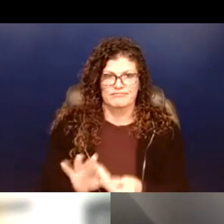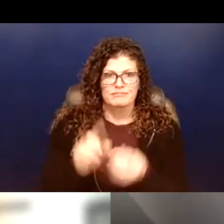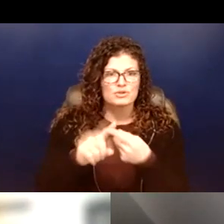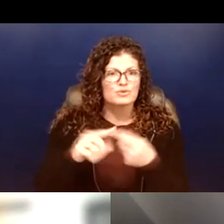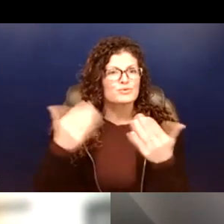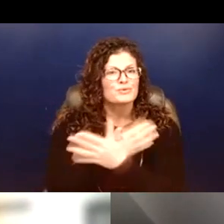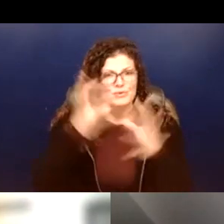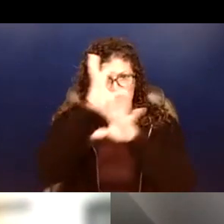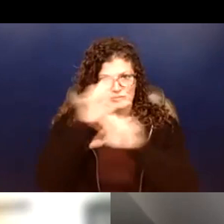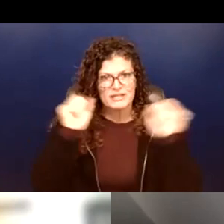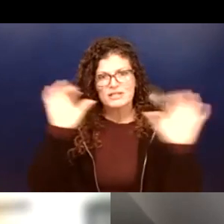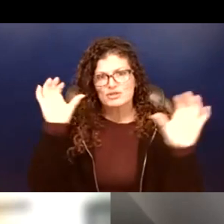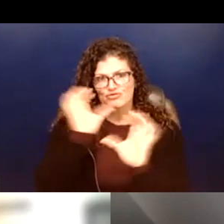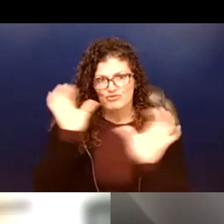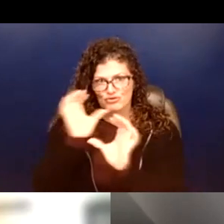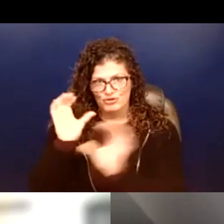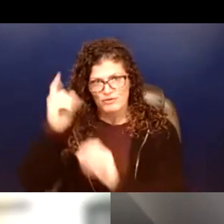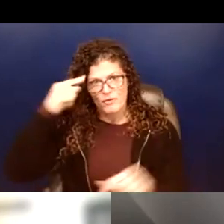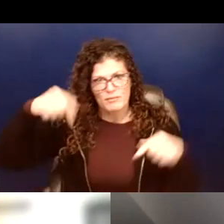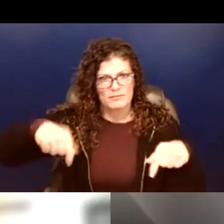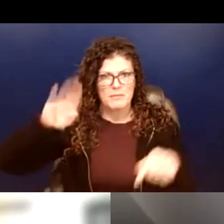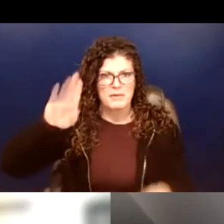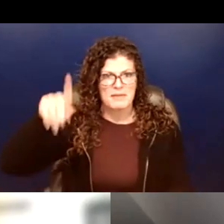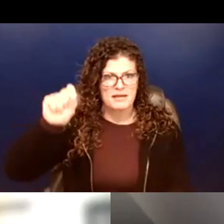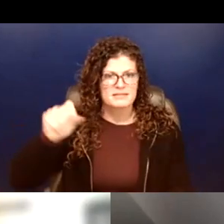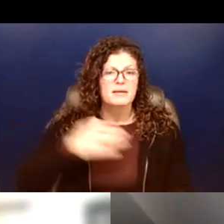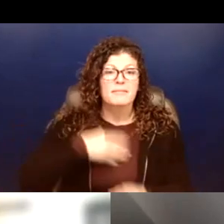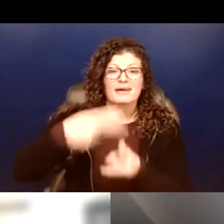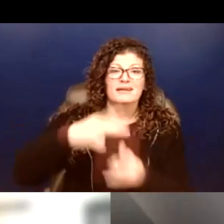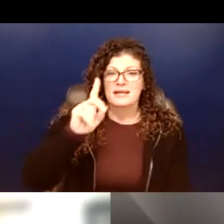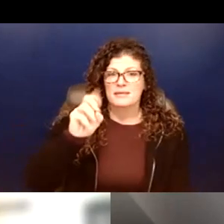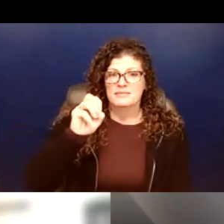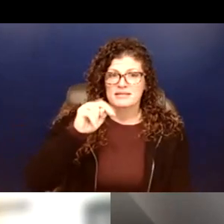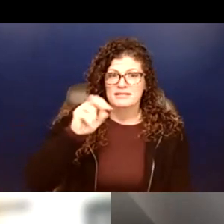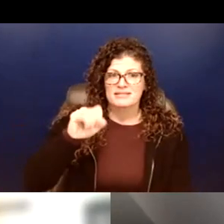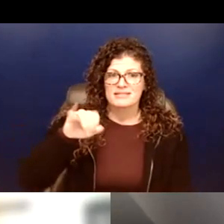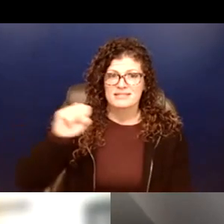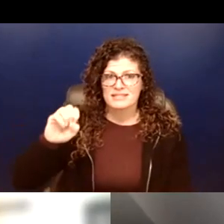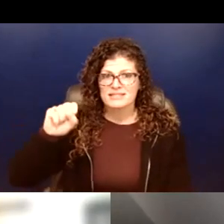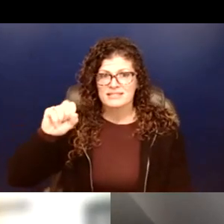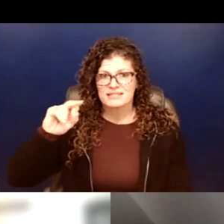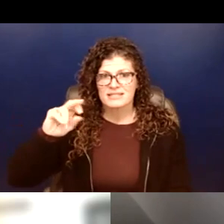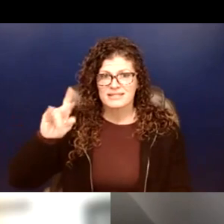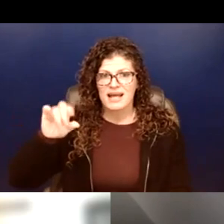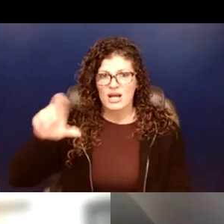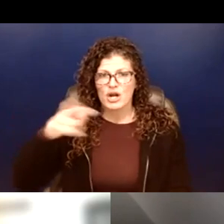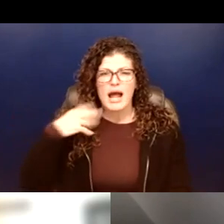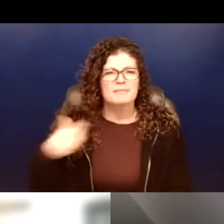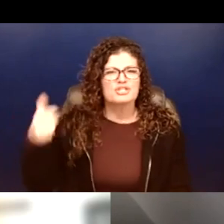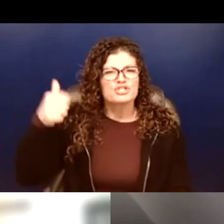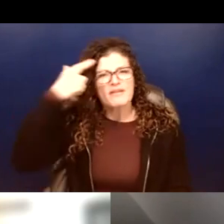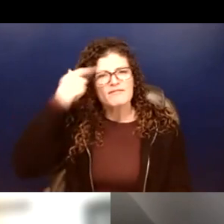new superintendent for Boston Public Schools. My name is Denise Snyder. I'm the Acting Chief for Family and